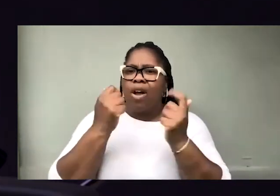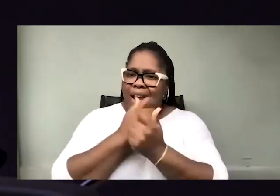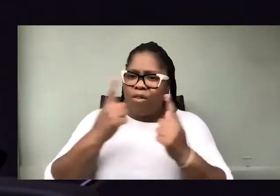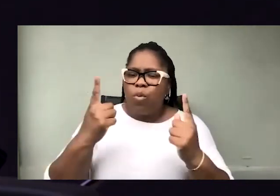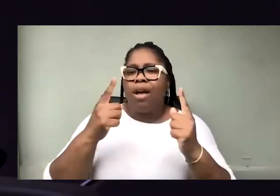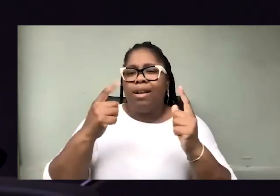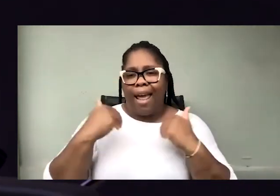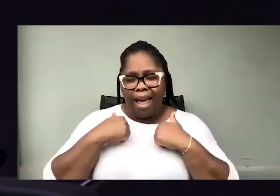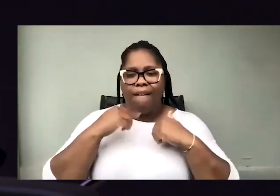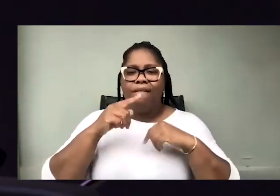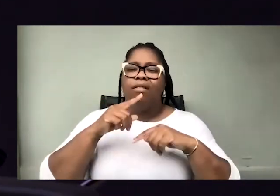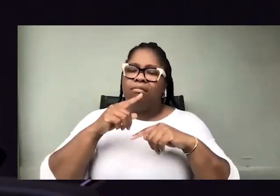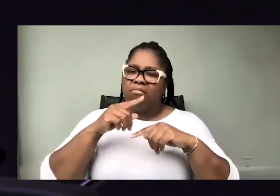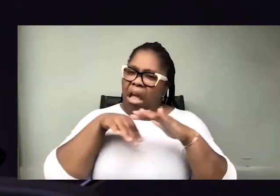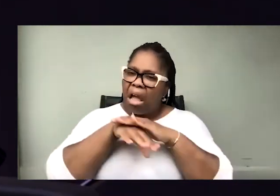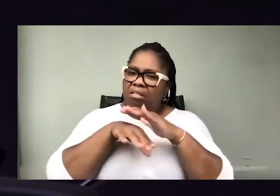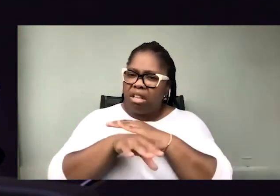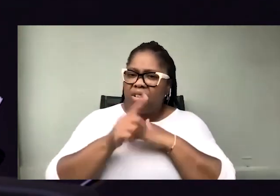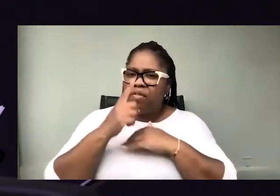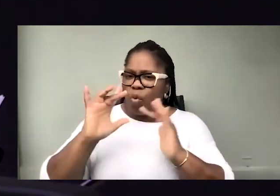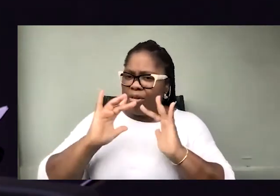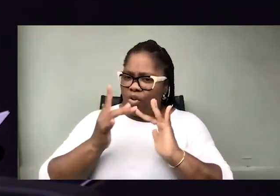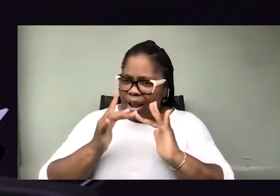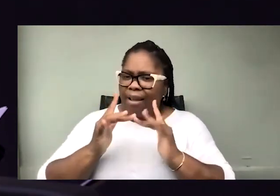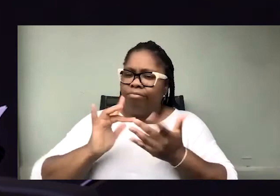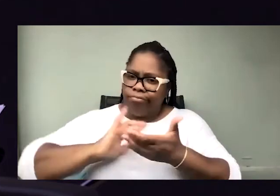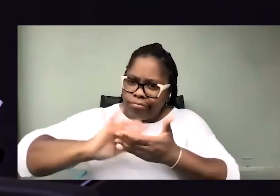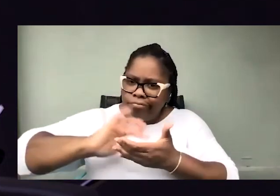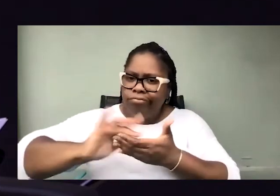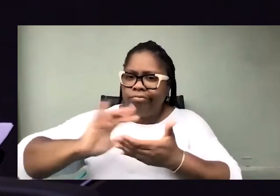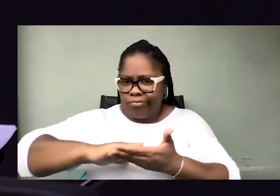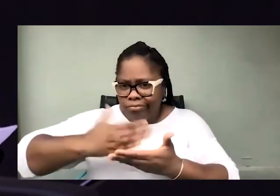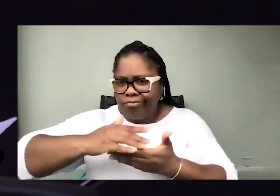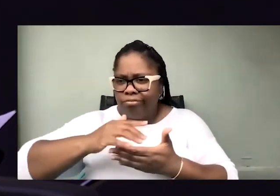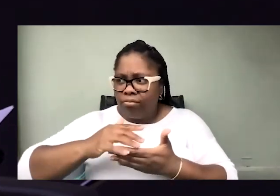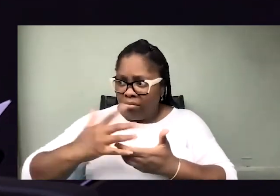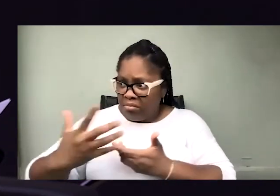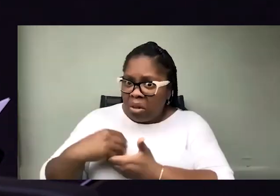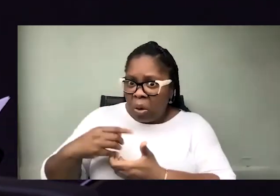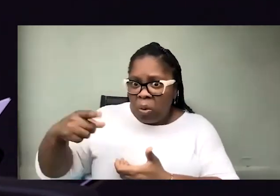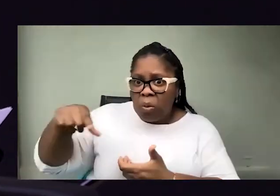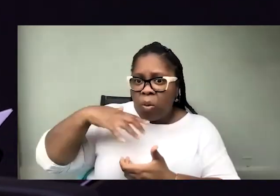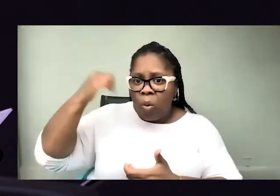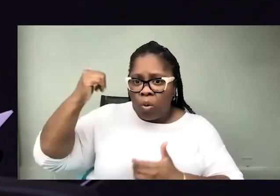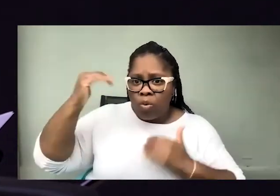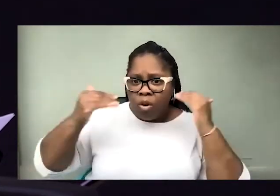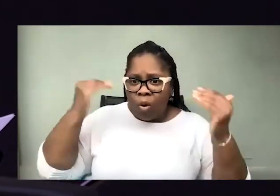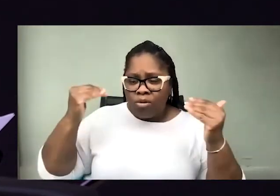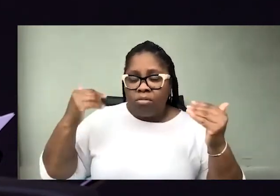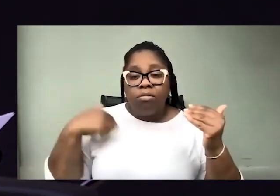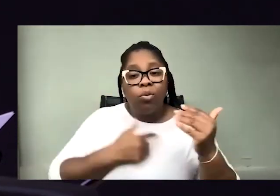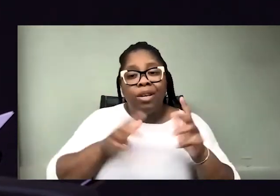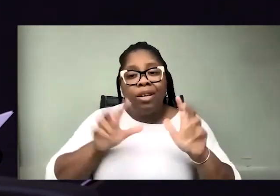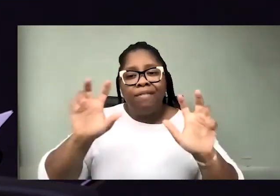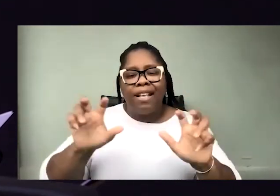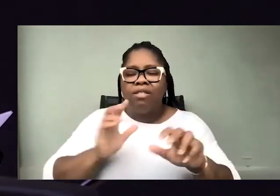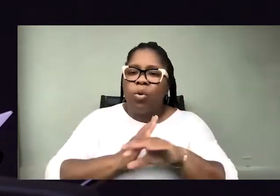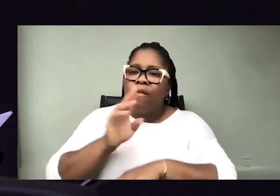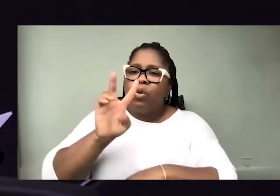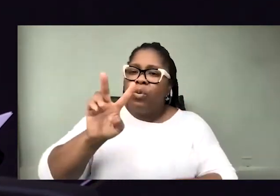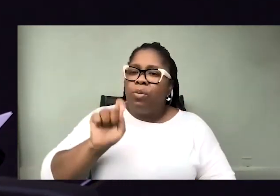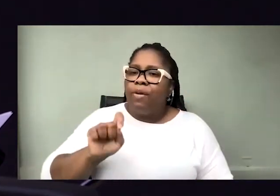has reliable access, including older adults. The county invested over $2.4 million